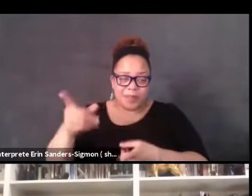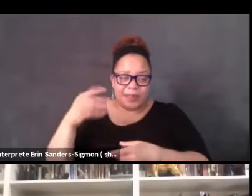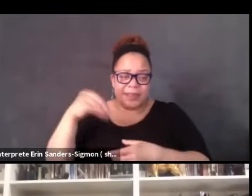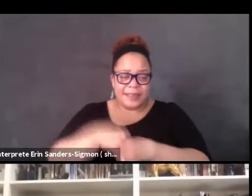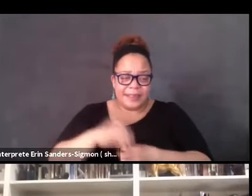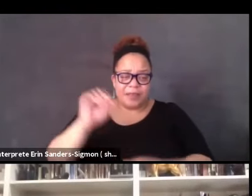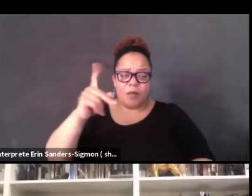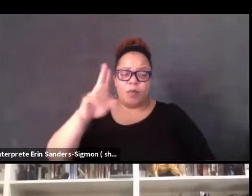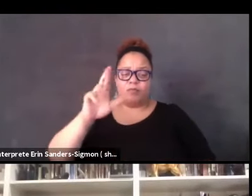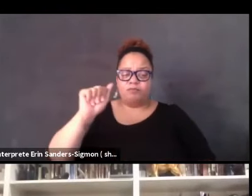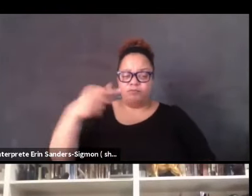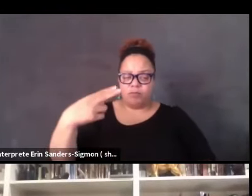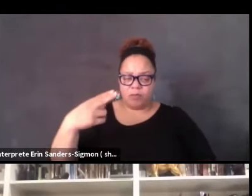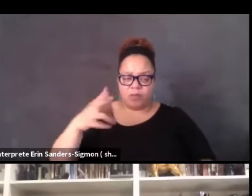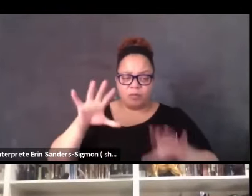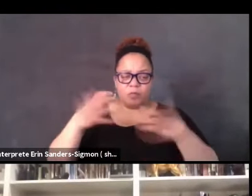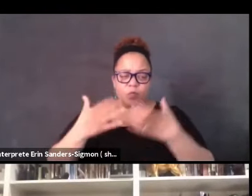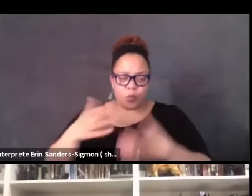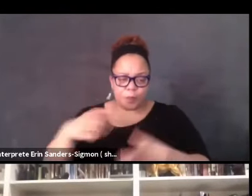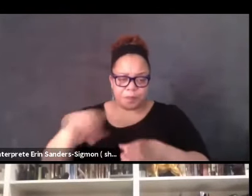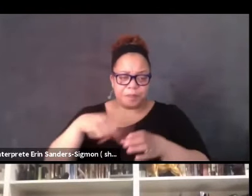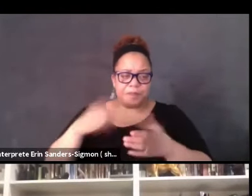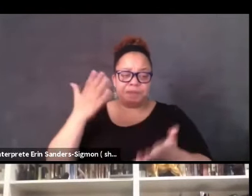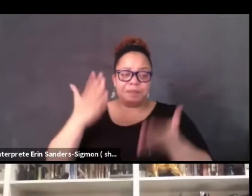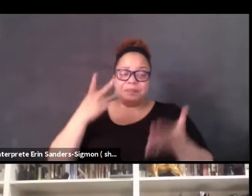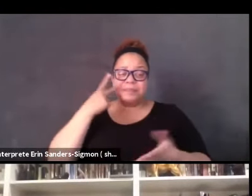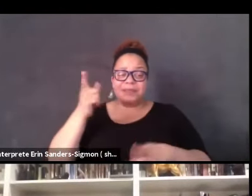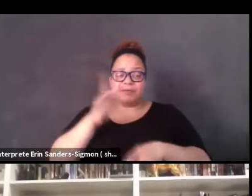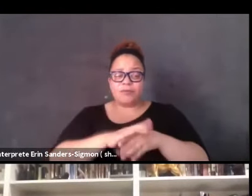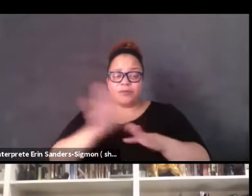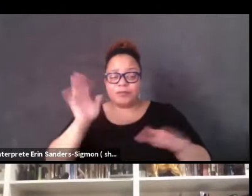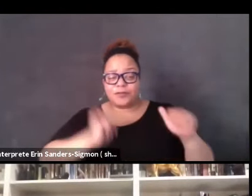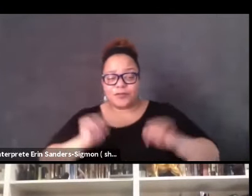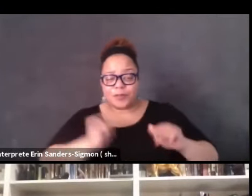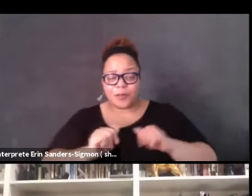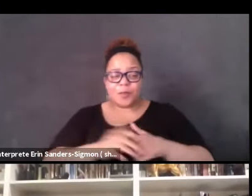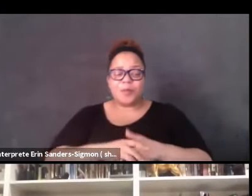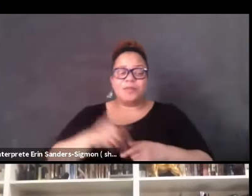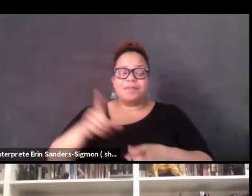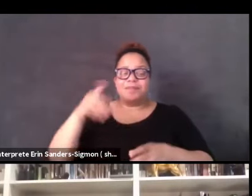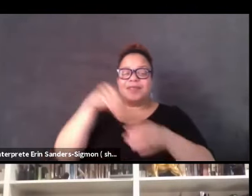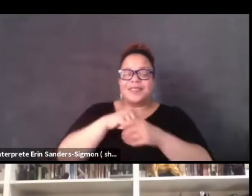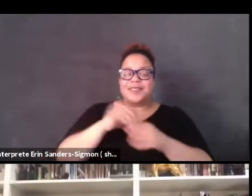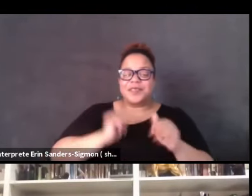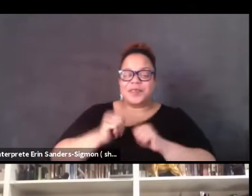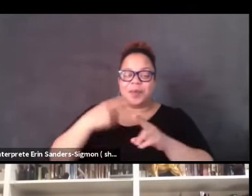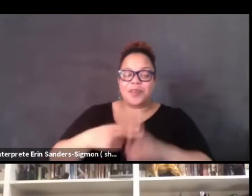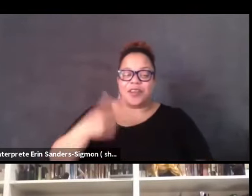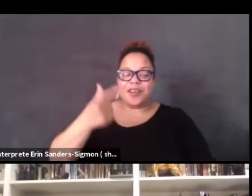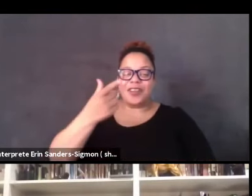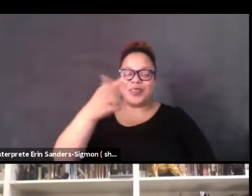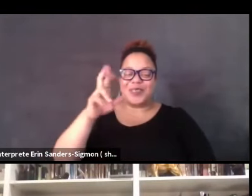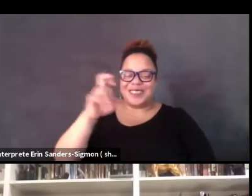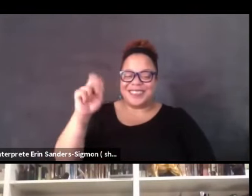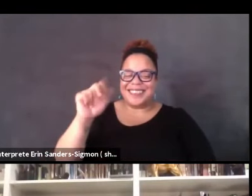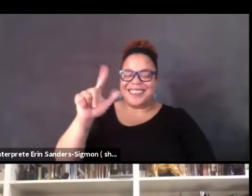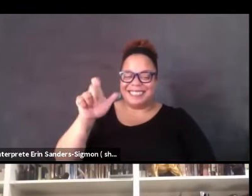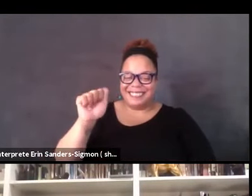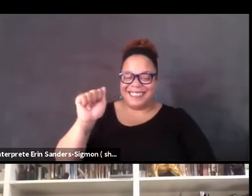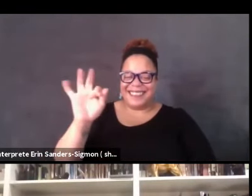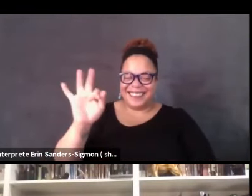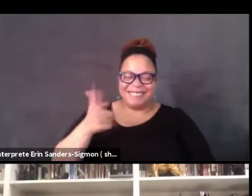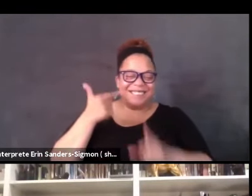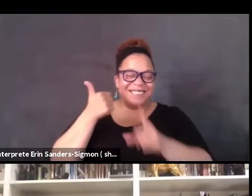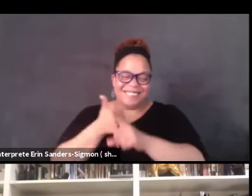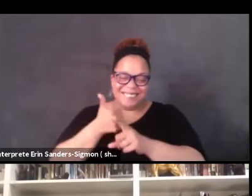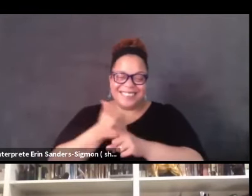show. It's something called Greenleaf. He plays the pastor, AKA Bishop, and is truly just a tremendous person. I've got to